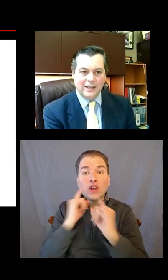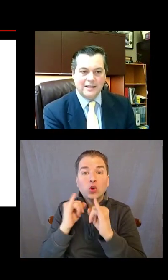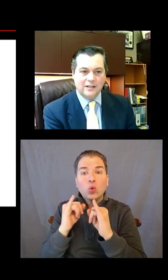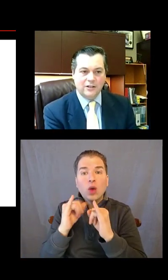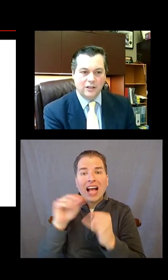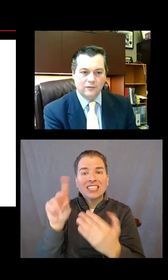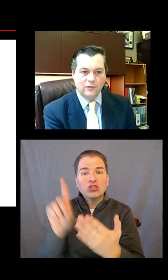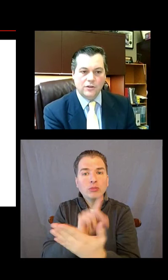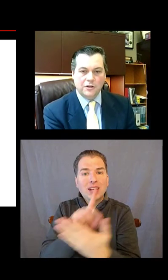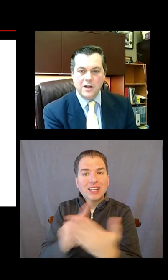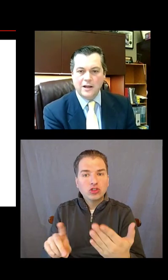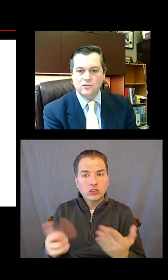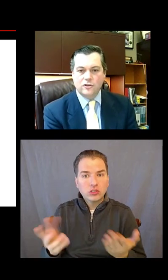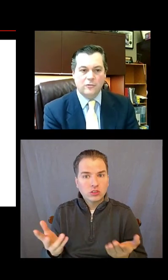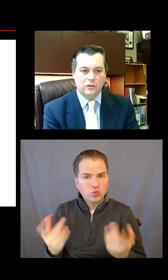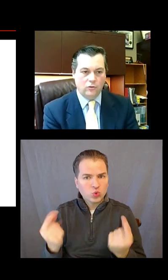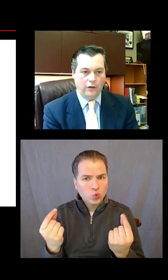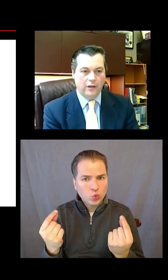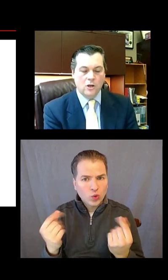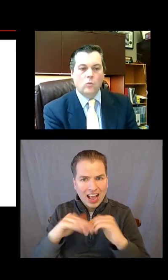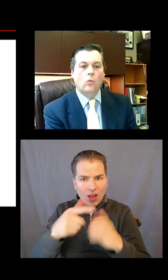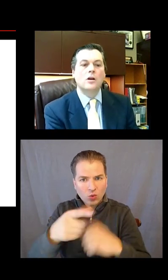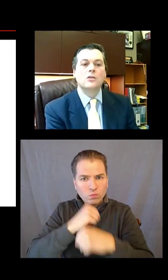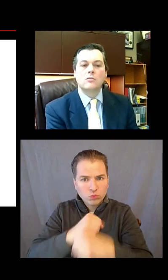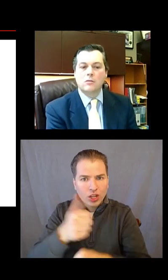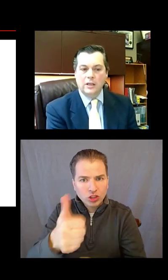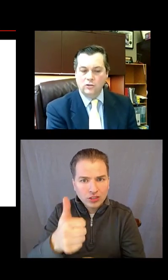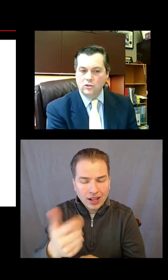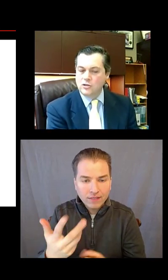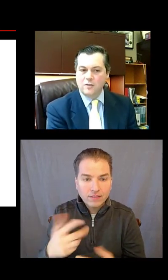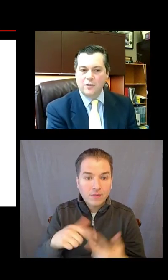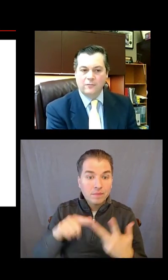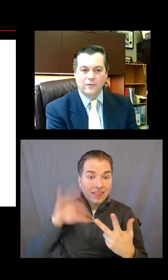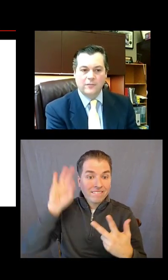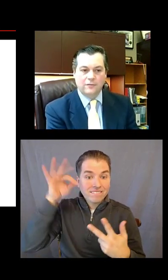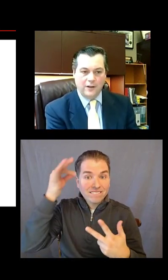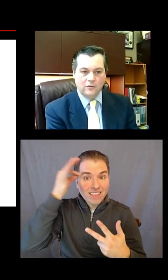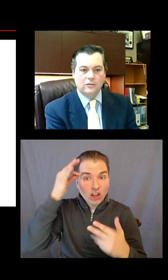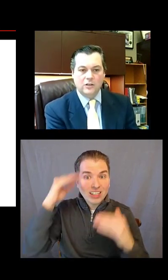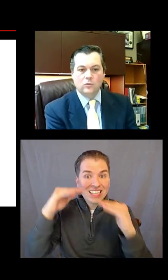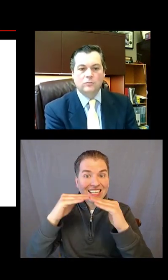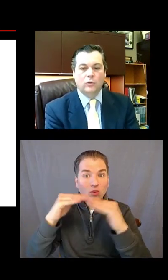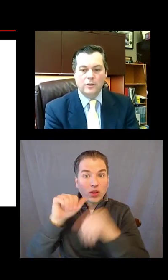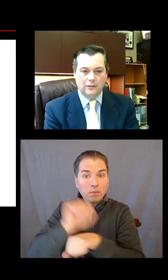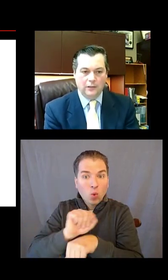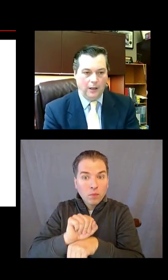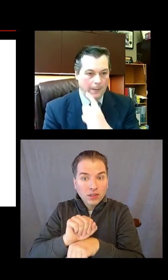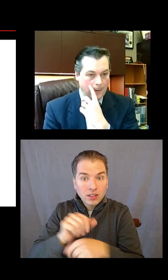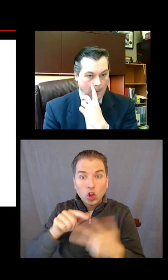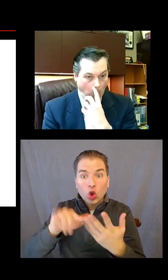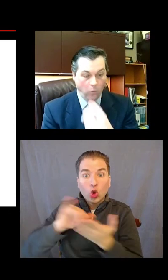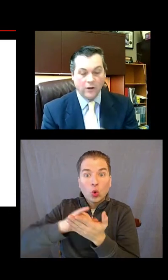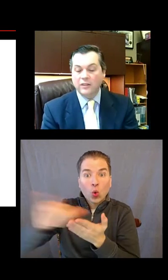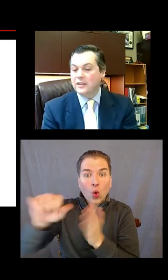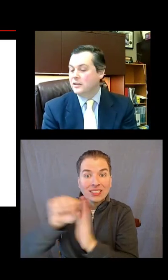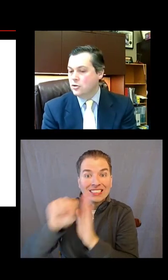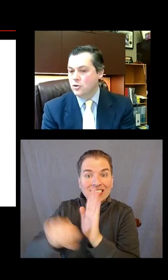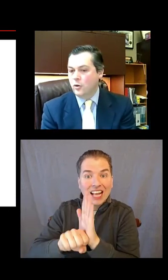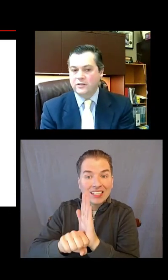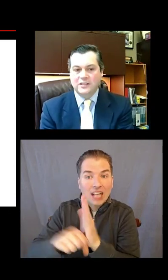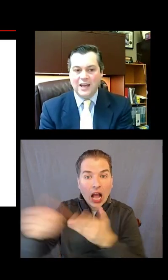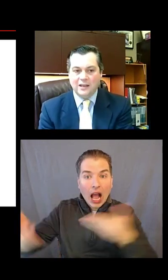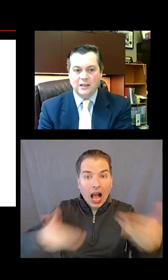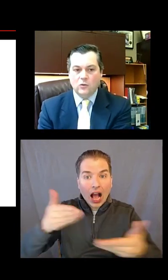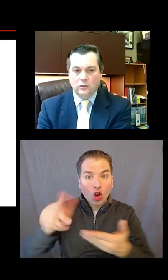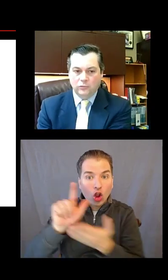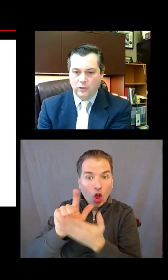reasonably ask in an interview that are not discriminatory? What issues come up from the federal equal employment law? What are the New